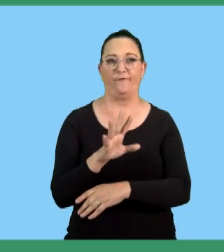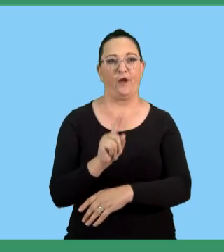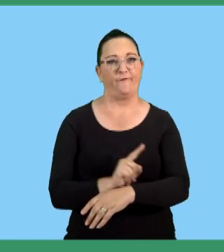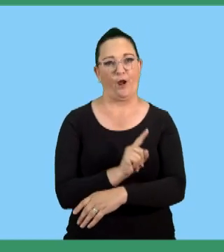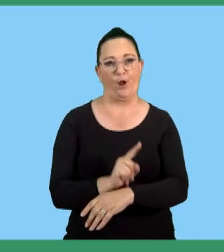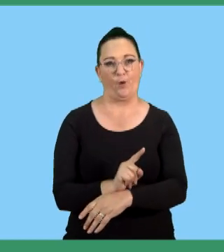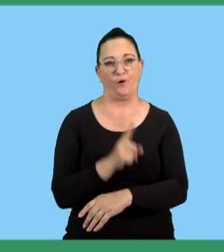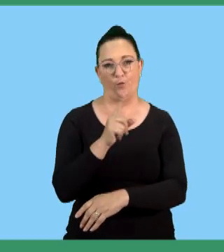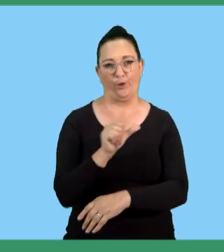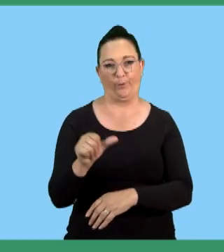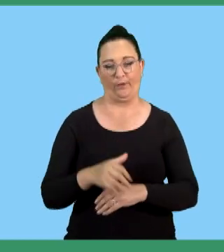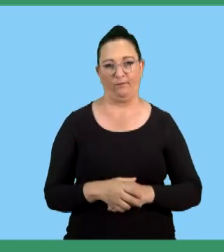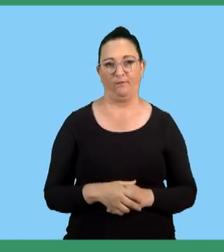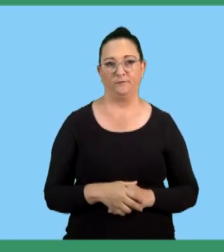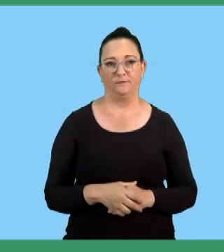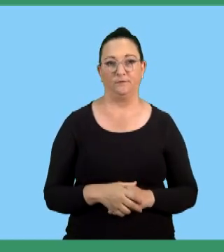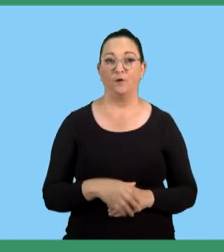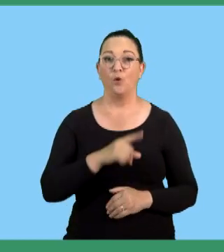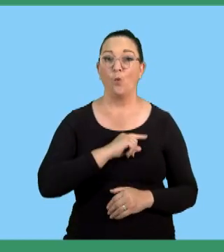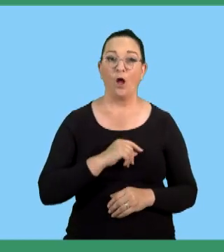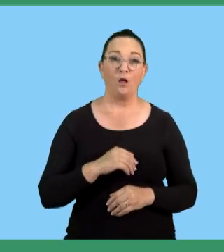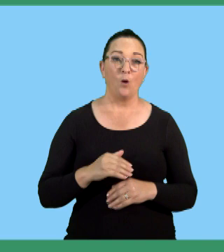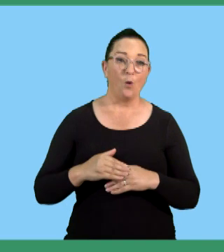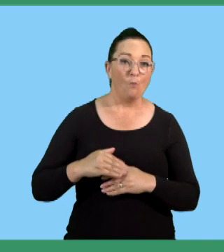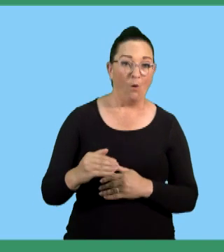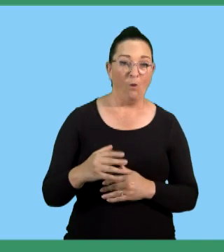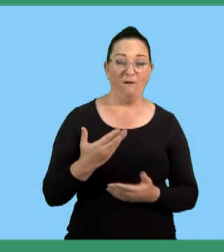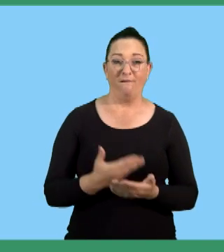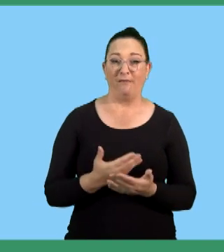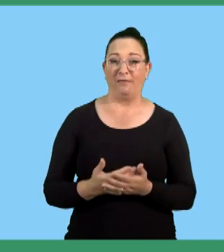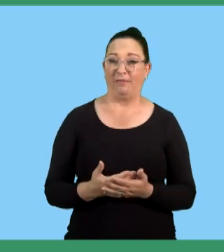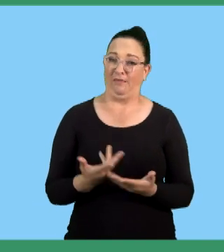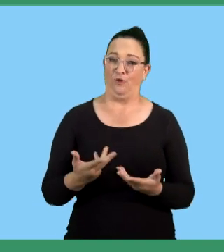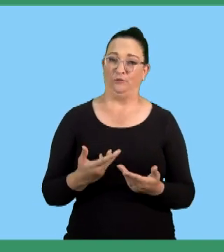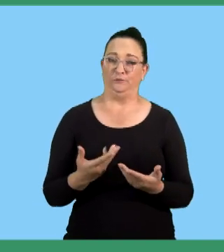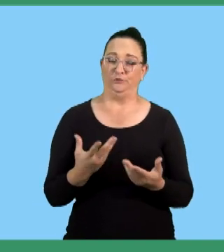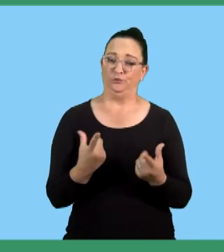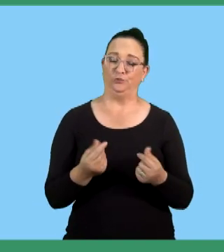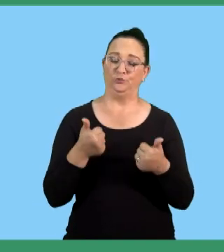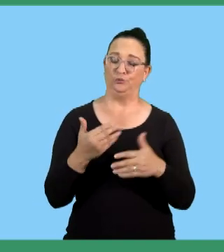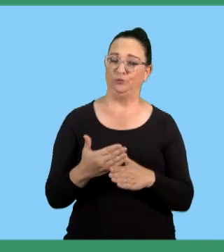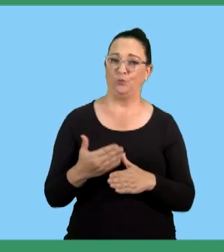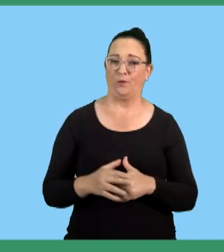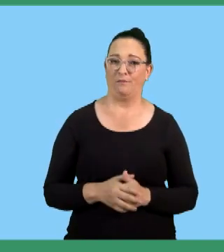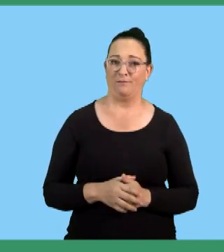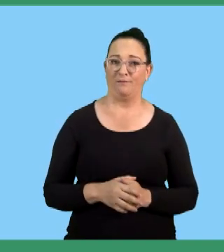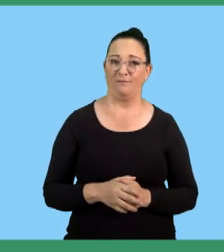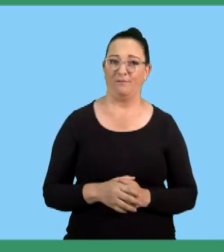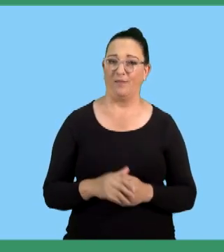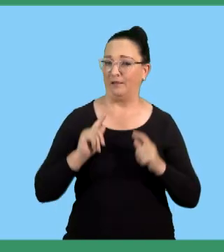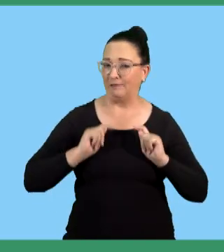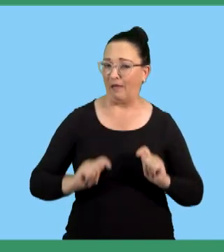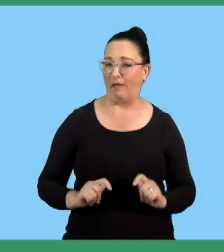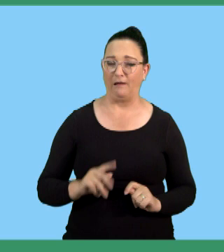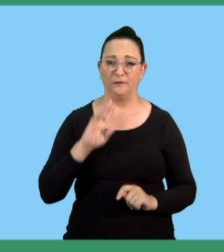hours in a week. This may result in reduced productivity. What does that mean? So if you're going to work for more than 45 hours a week, you're going to